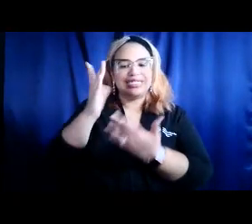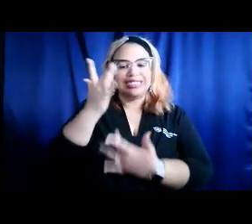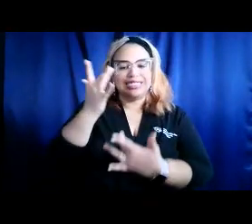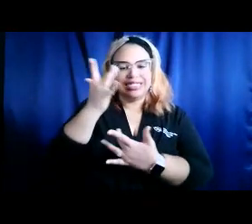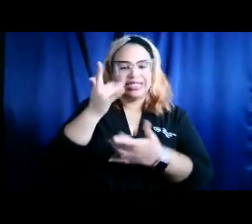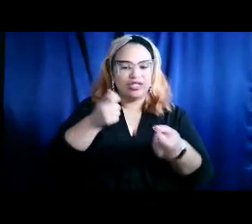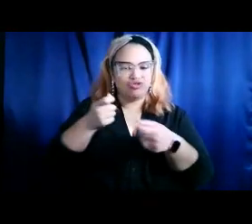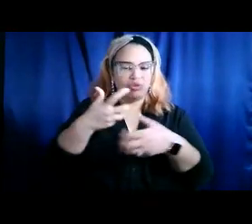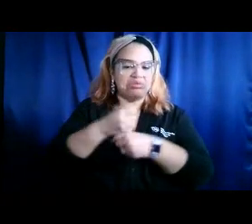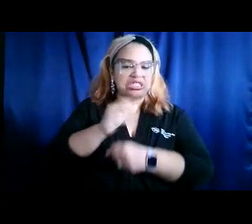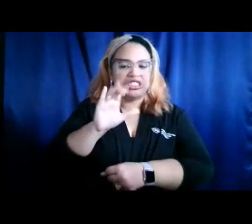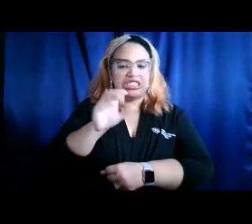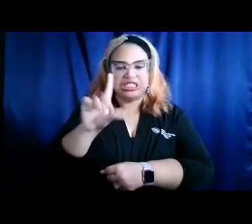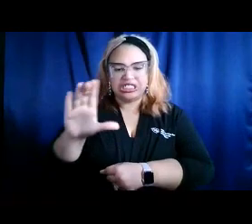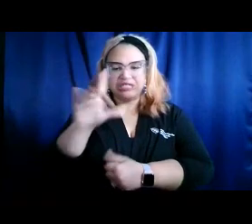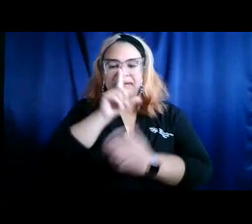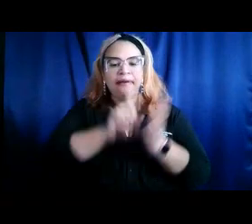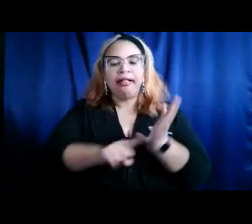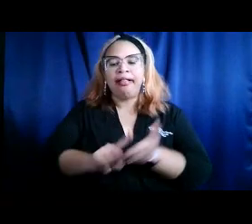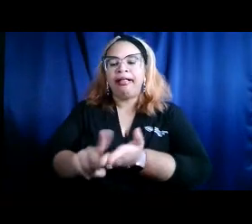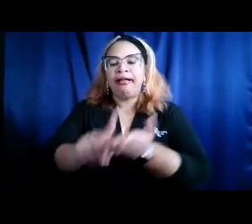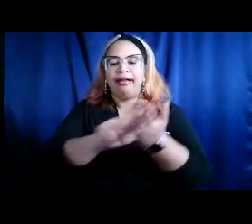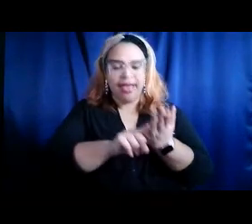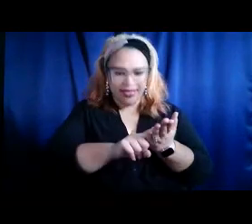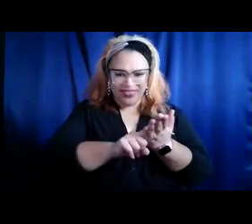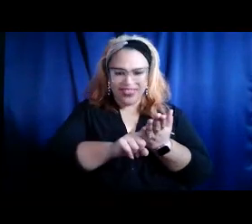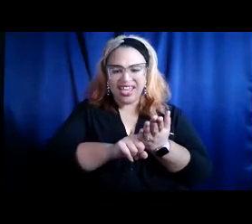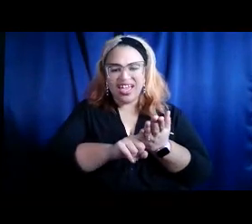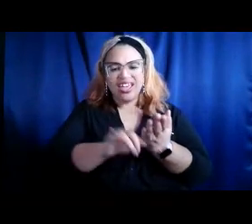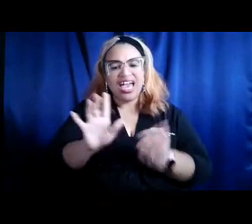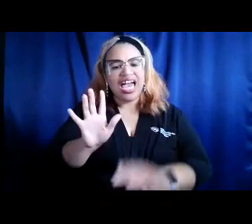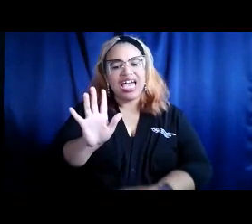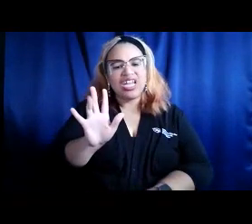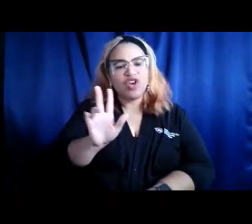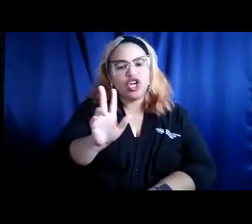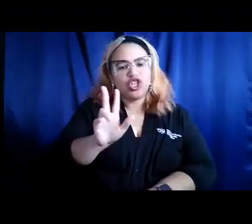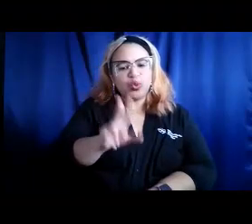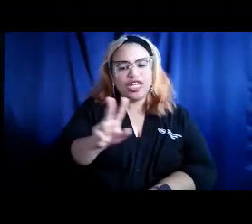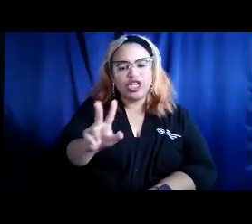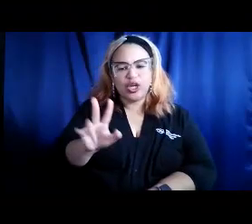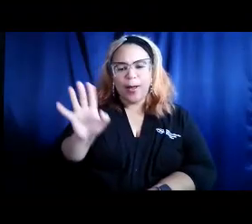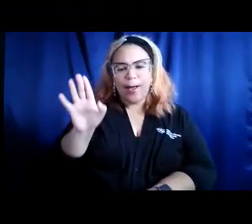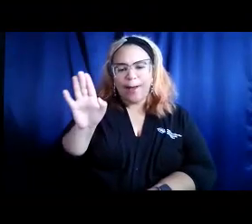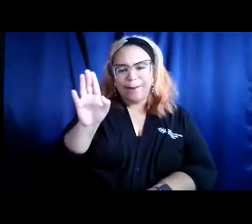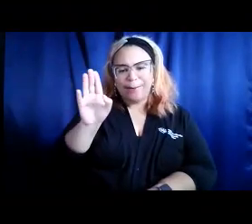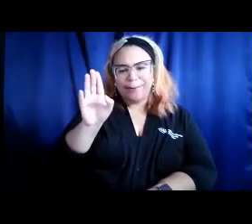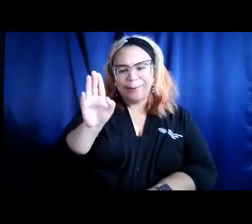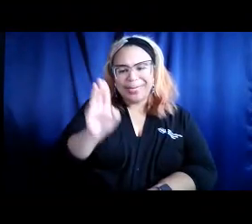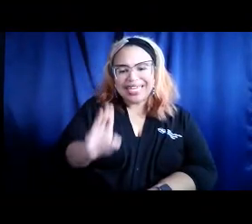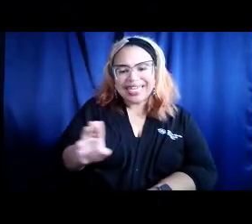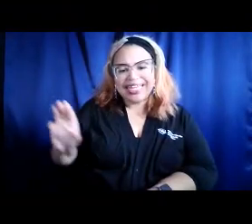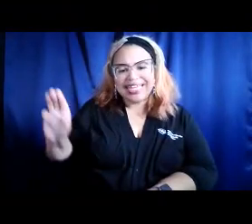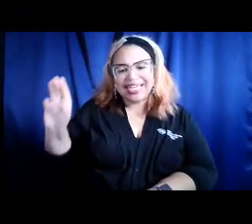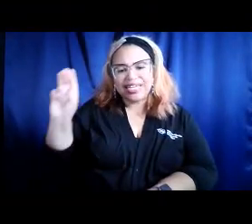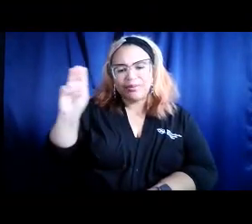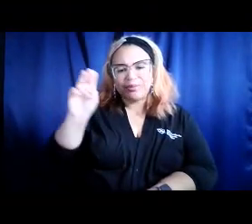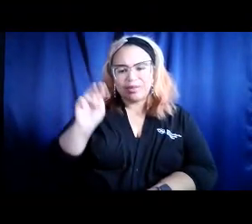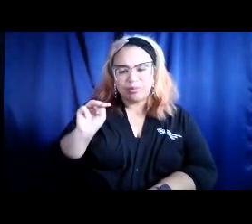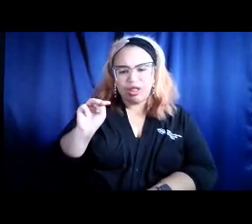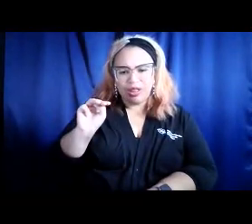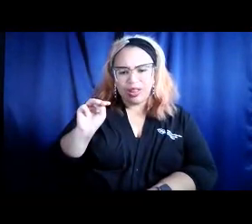than 22 million working-age professionals. Now, disabilities can be visible or invisible, permanent